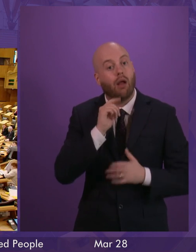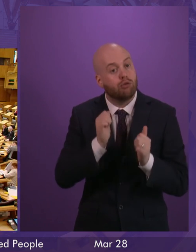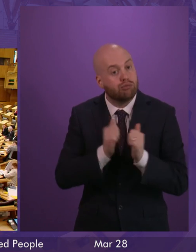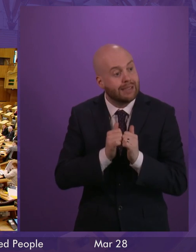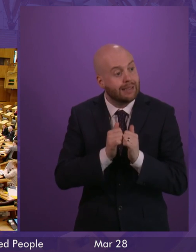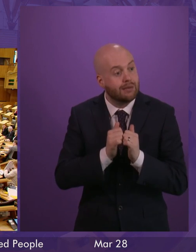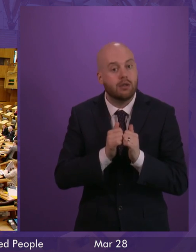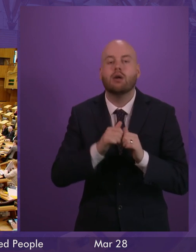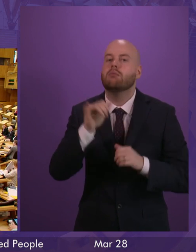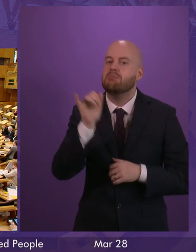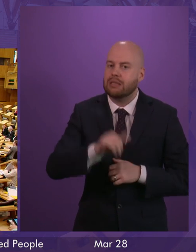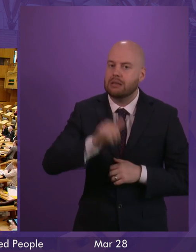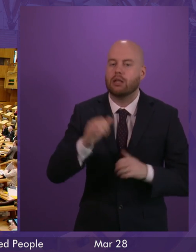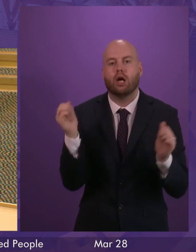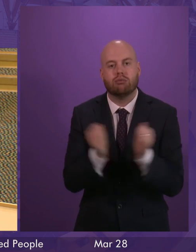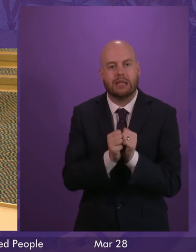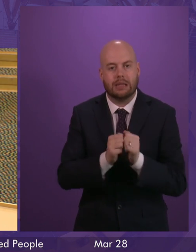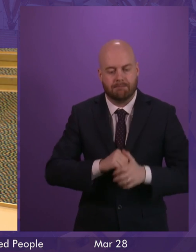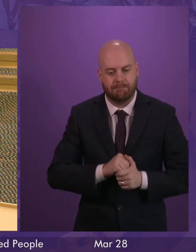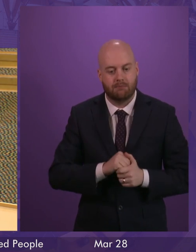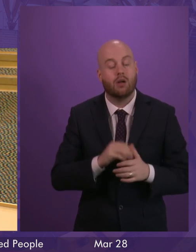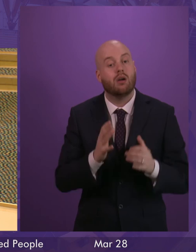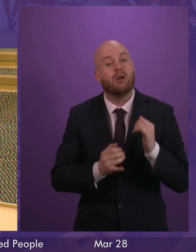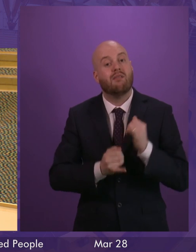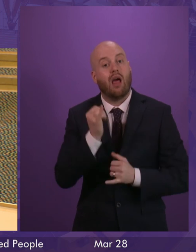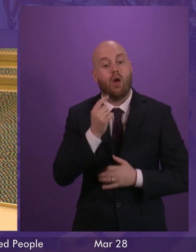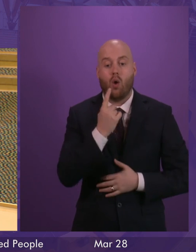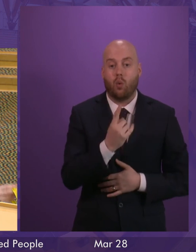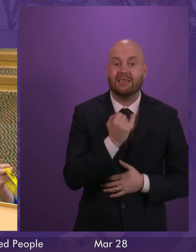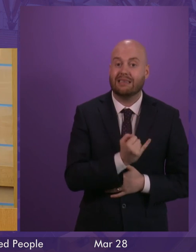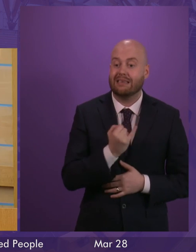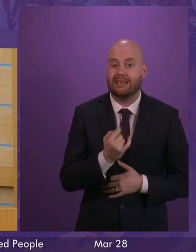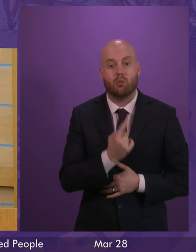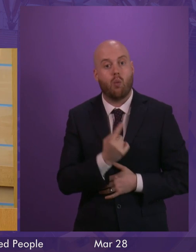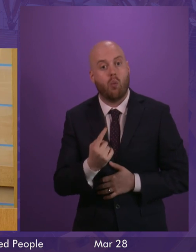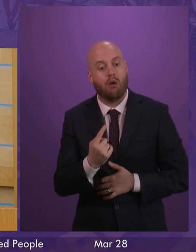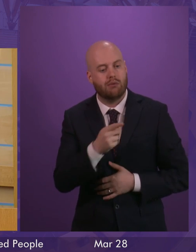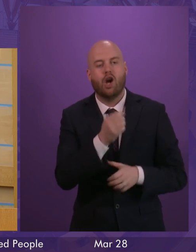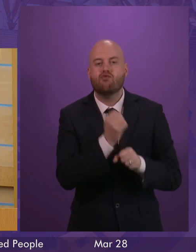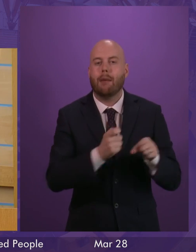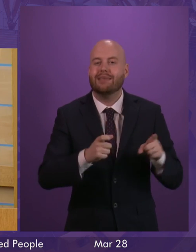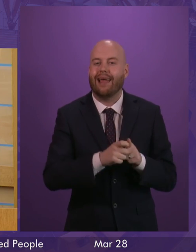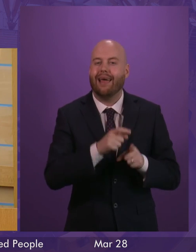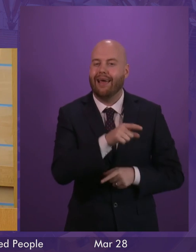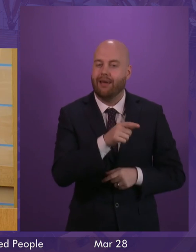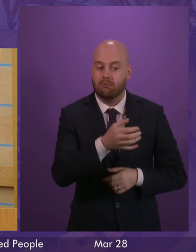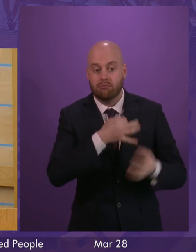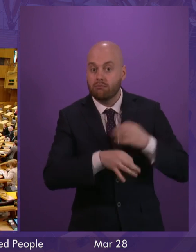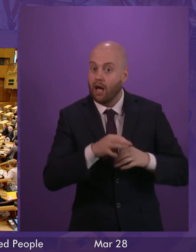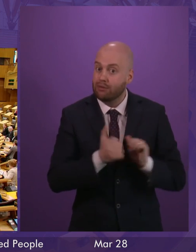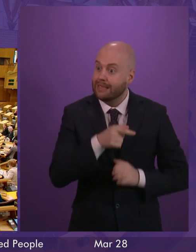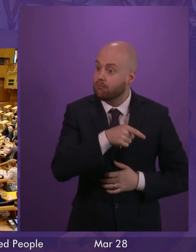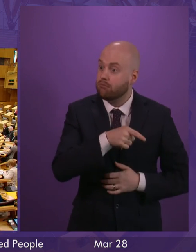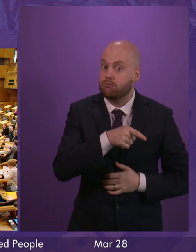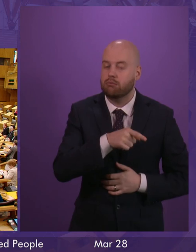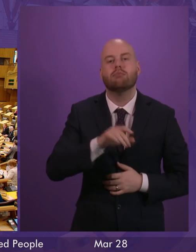all agreed? Yes. We are agreed. our final question is that motion 16611 in the name of Graham Day, on questions, be agreed. Are we all agreed?